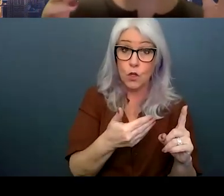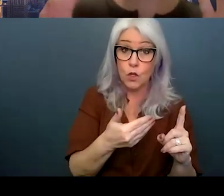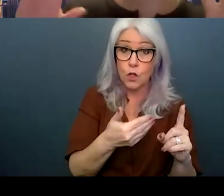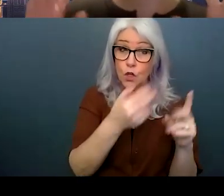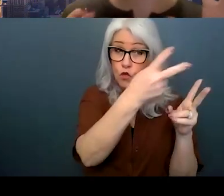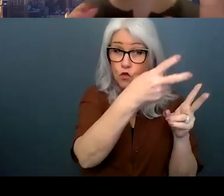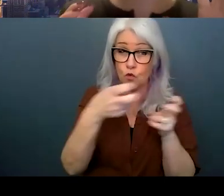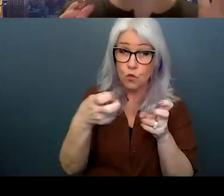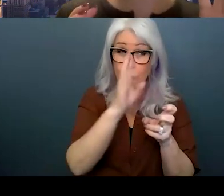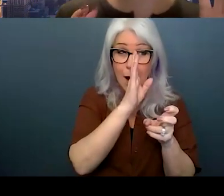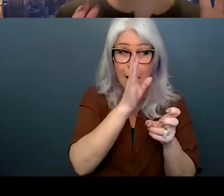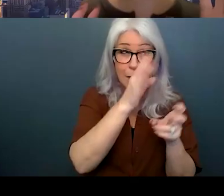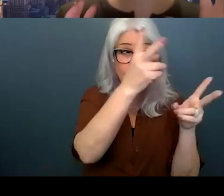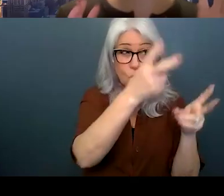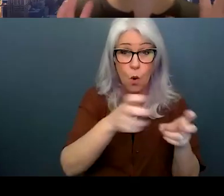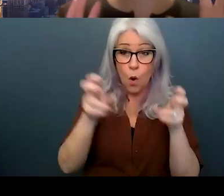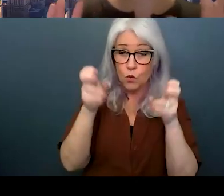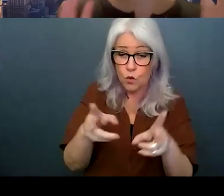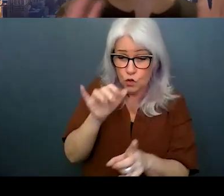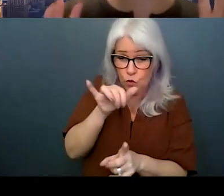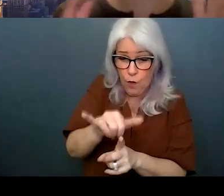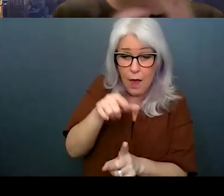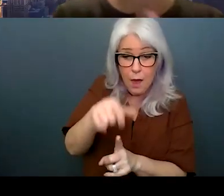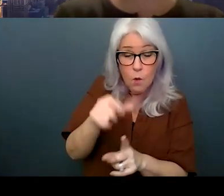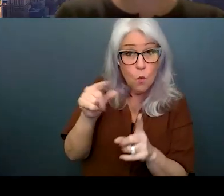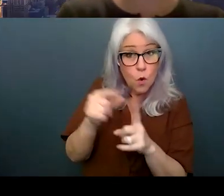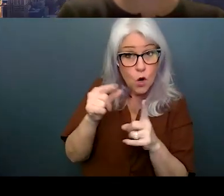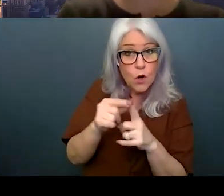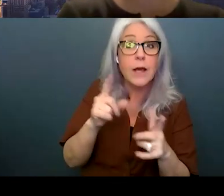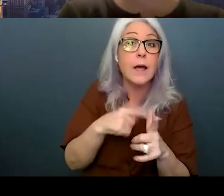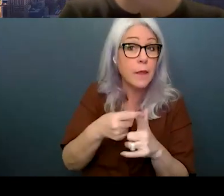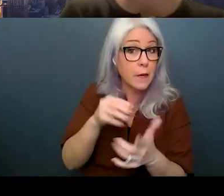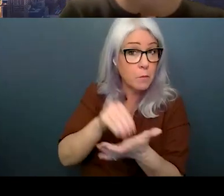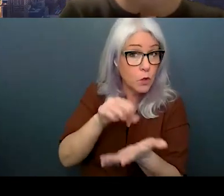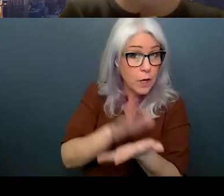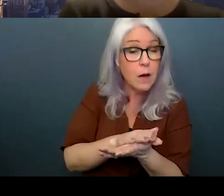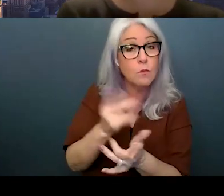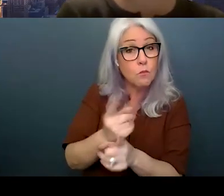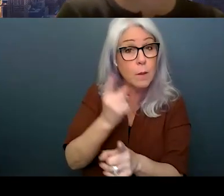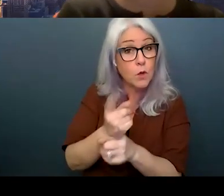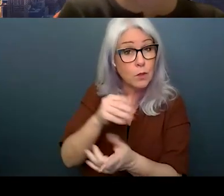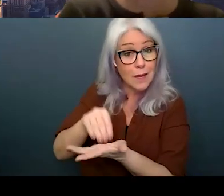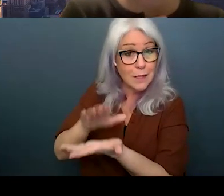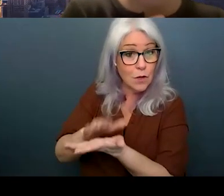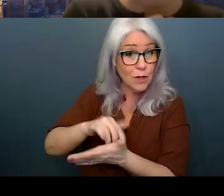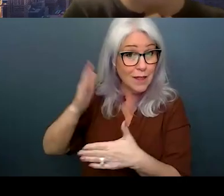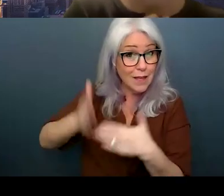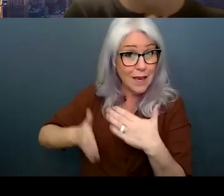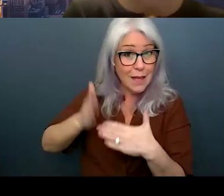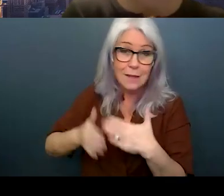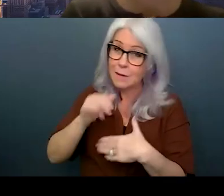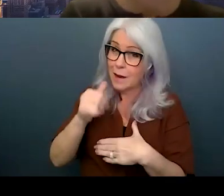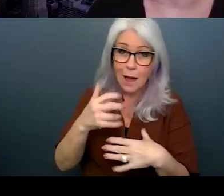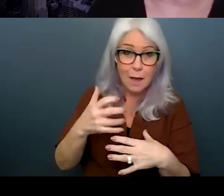that word and then we could still insert proper citations at the end as necessary and not paraphrase in that